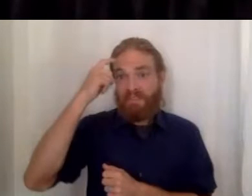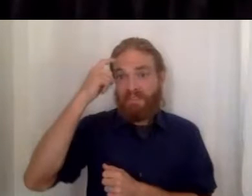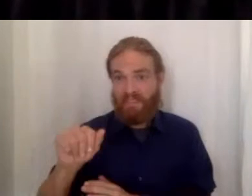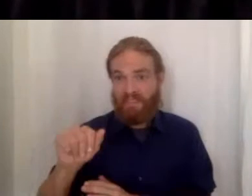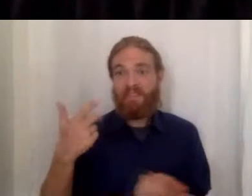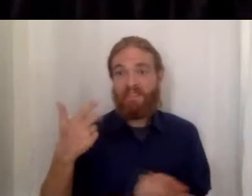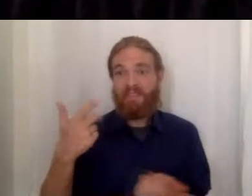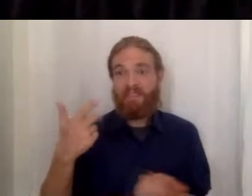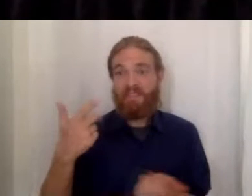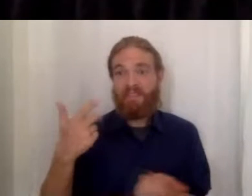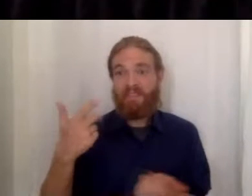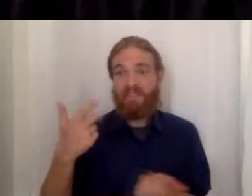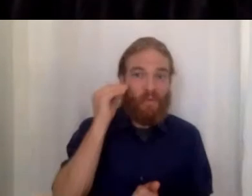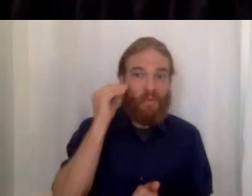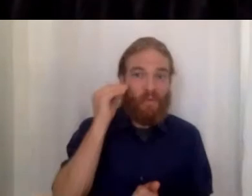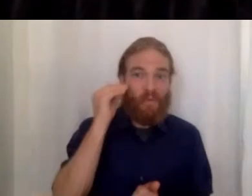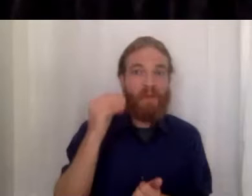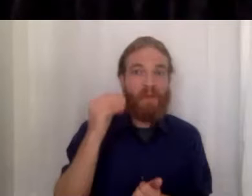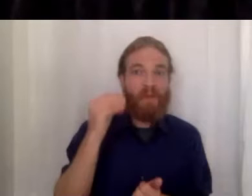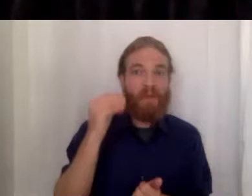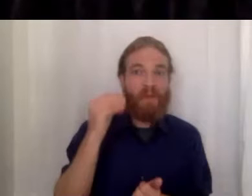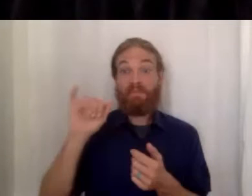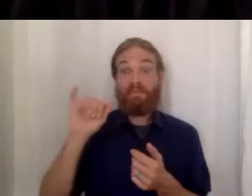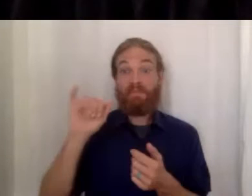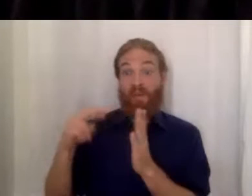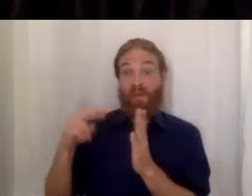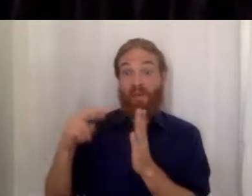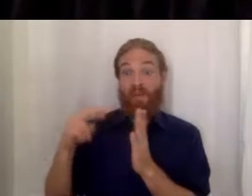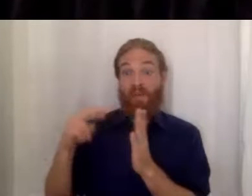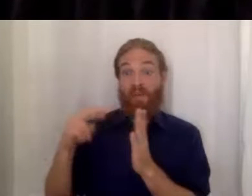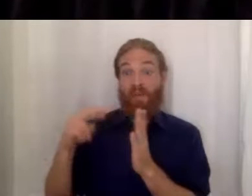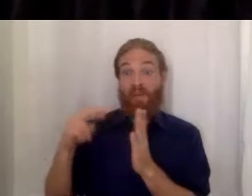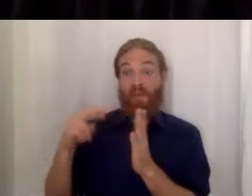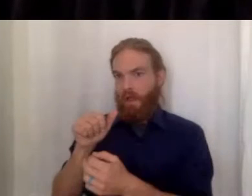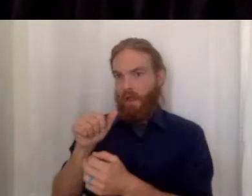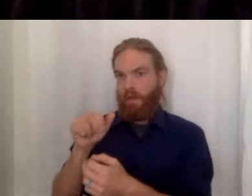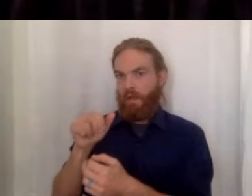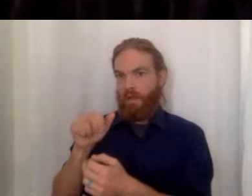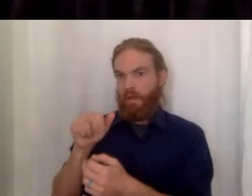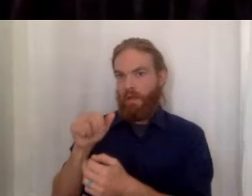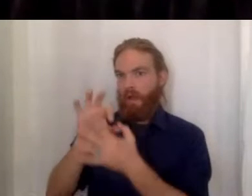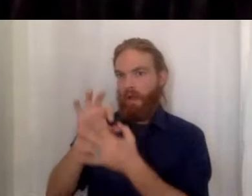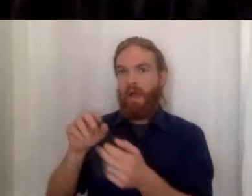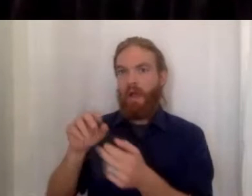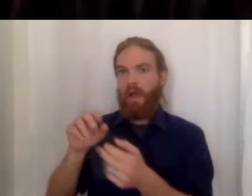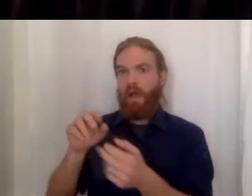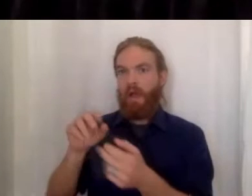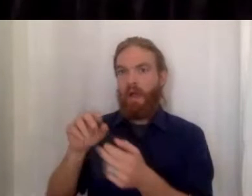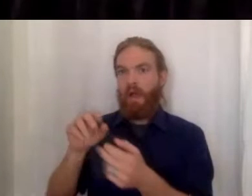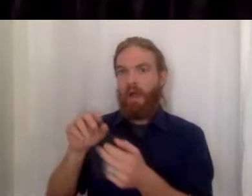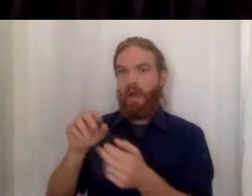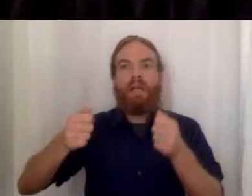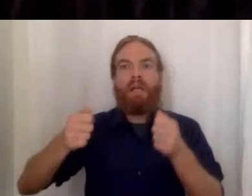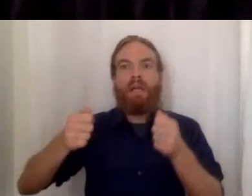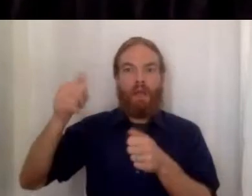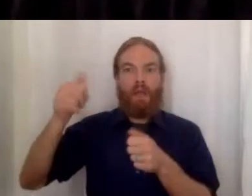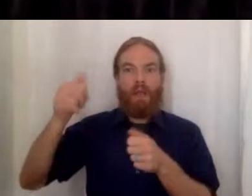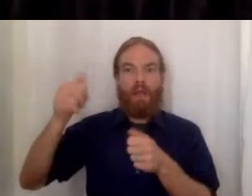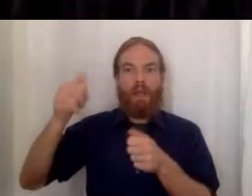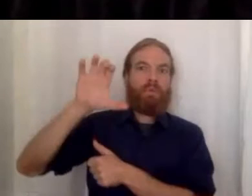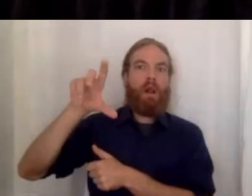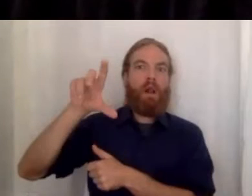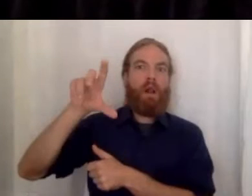providers, or other types of facilities not regulated by the Colorado Department of Health and Environment, such as